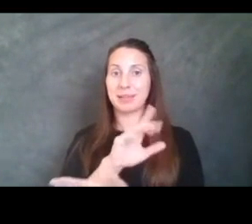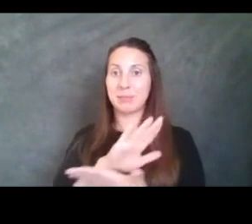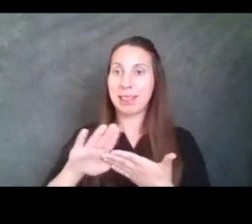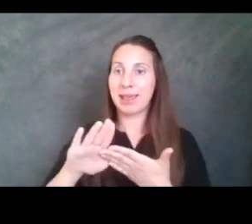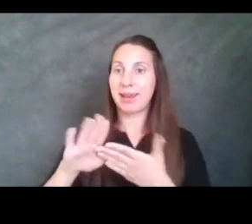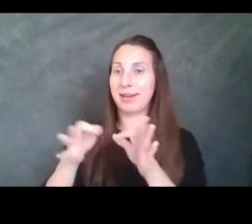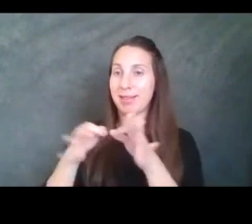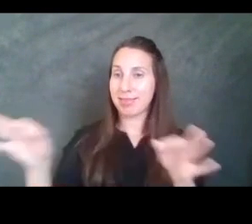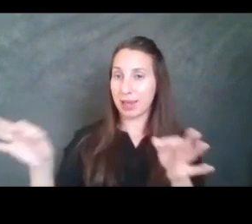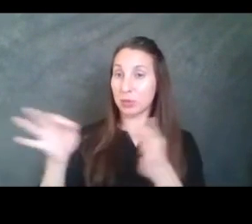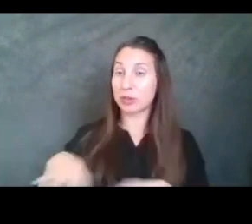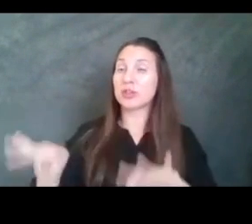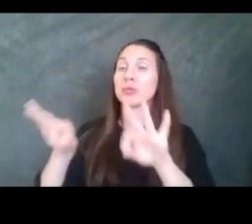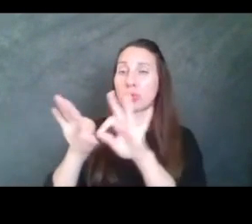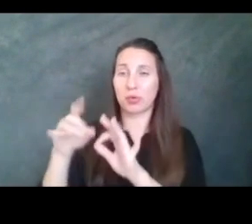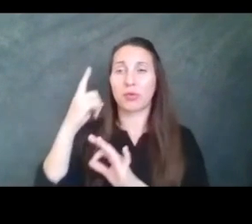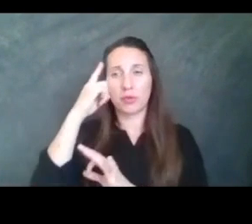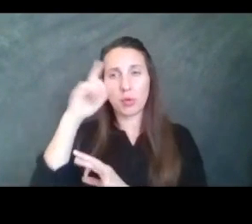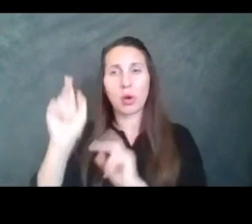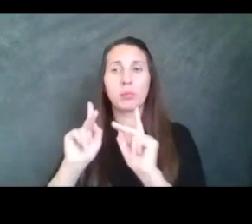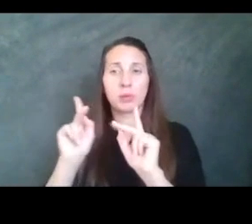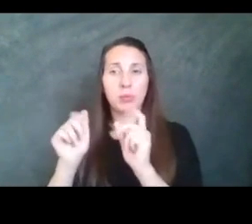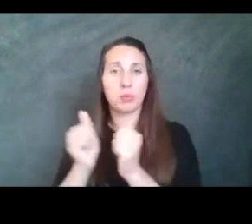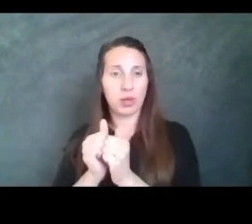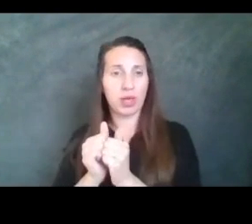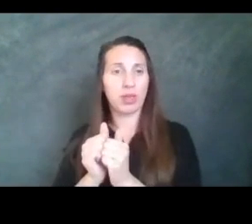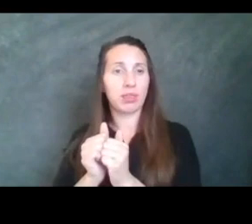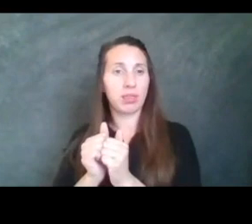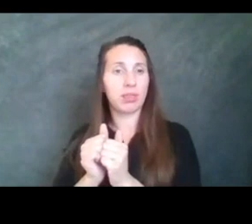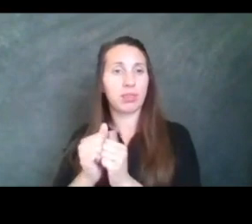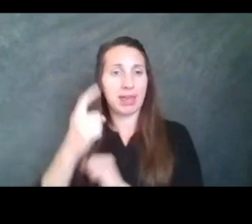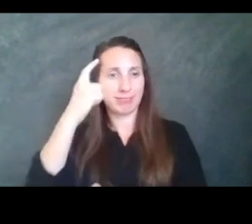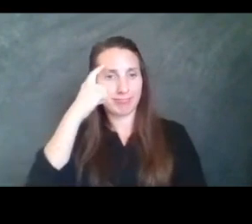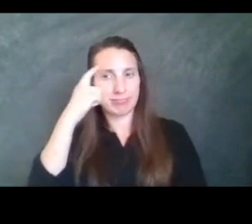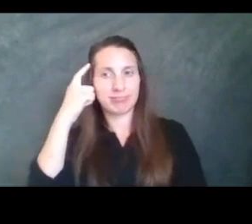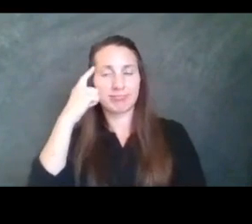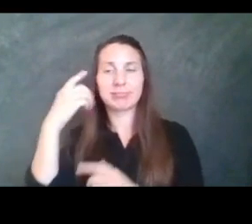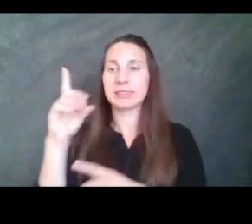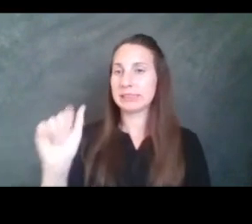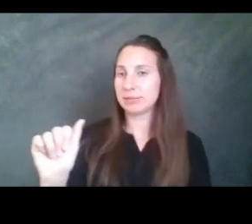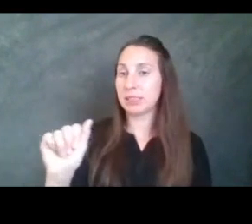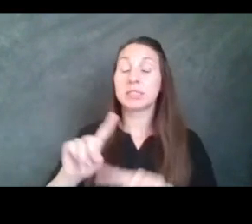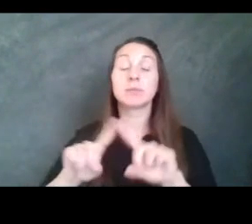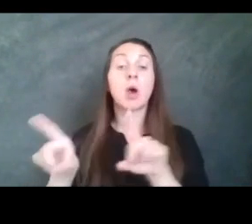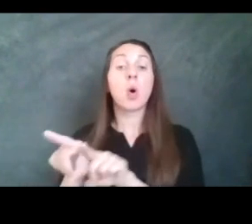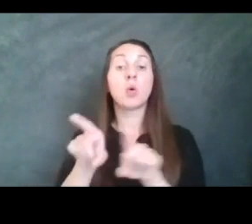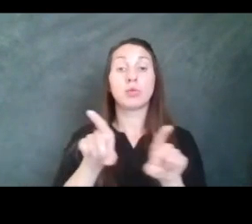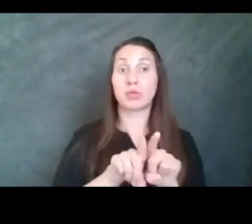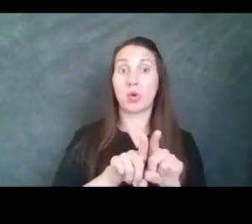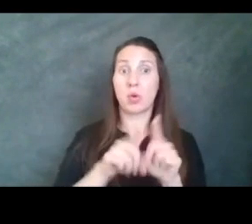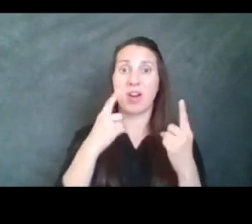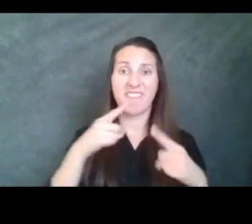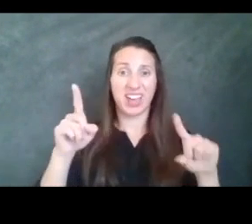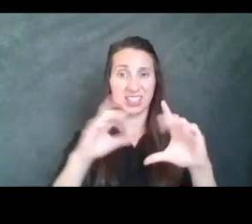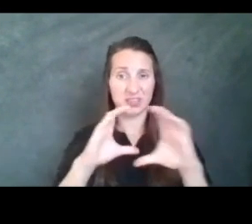those that have developmental disabilities, and thinking about things like effective communication. I just settled a case last week involving people